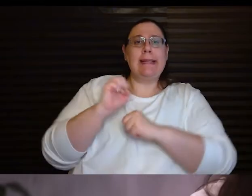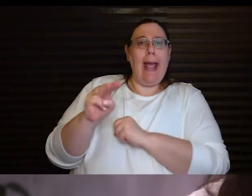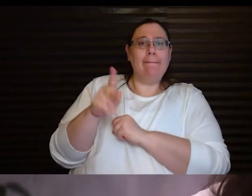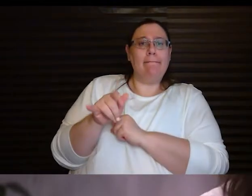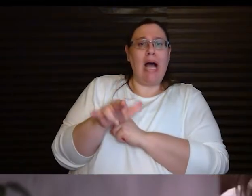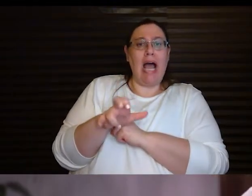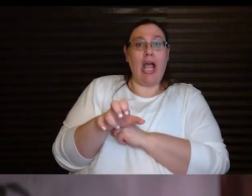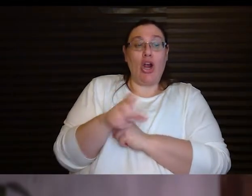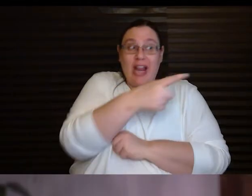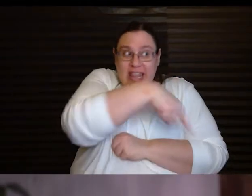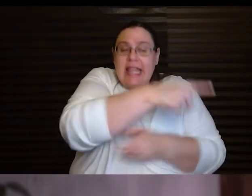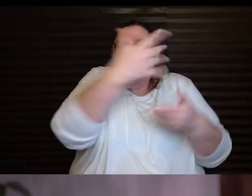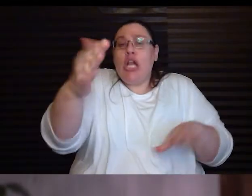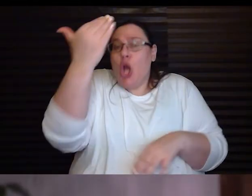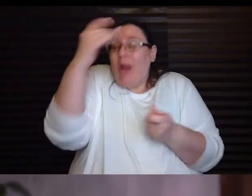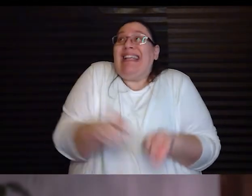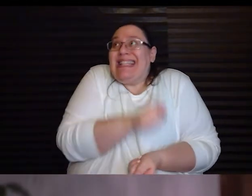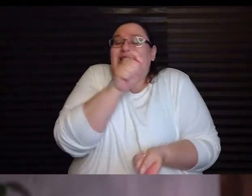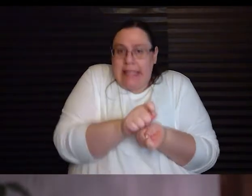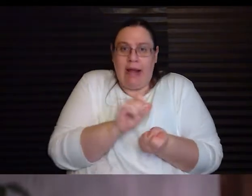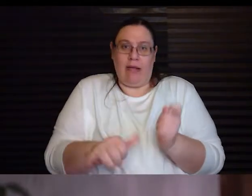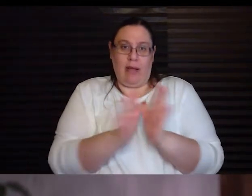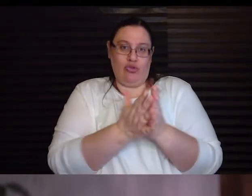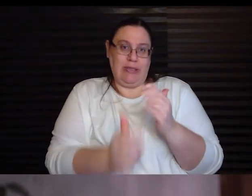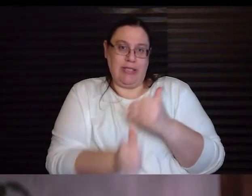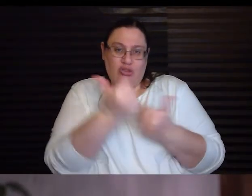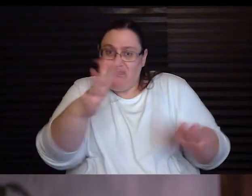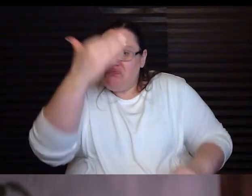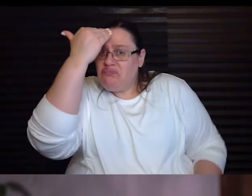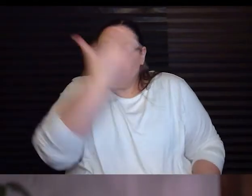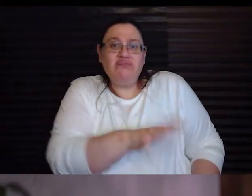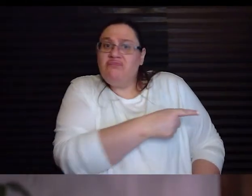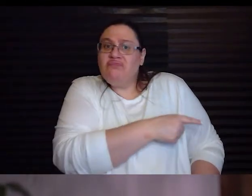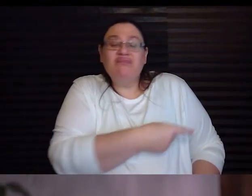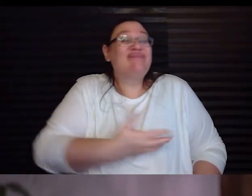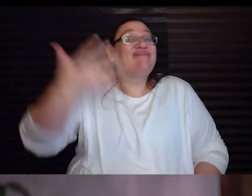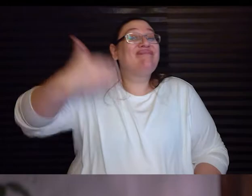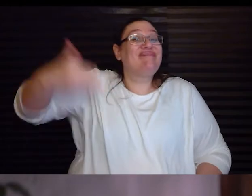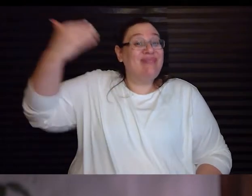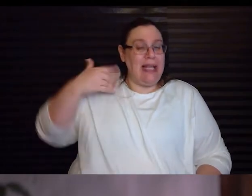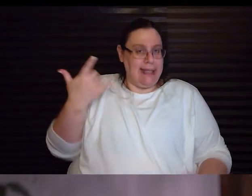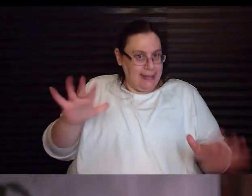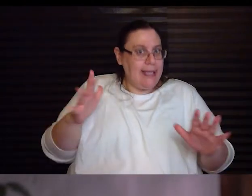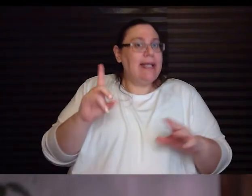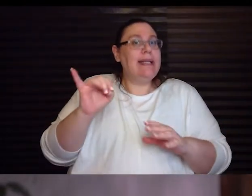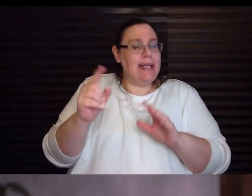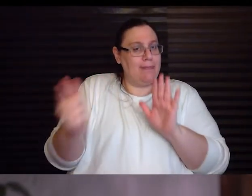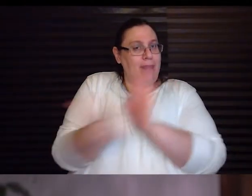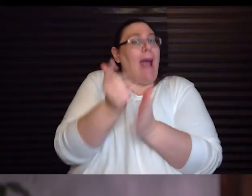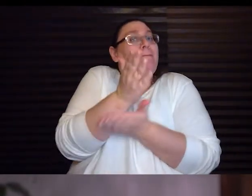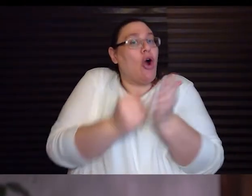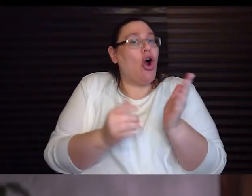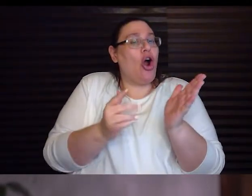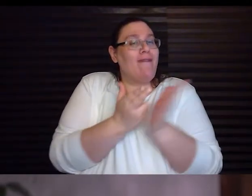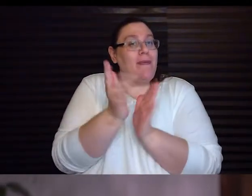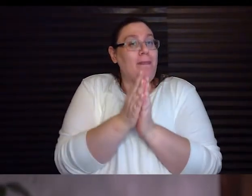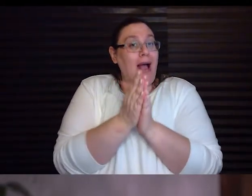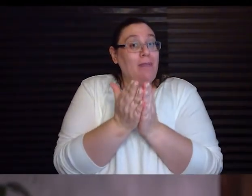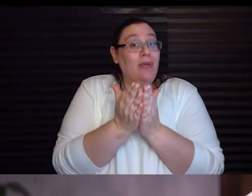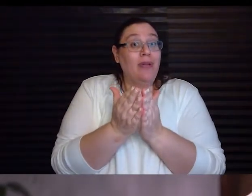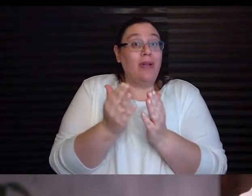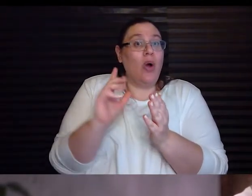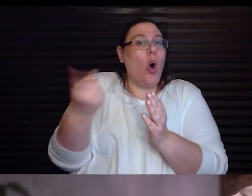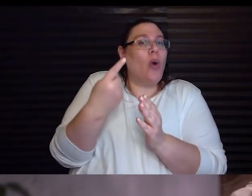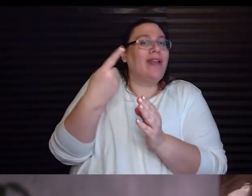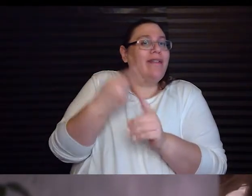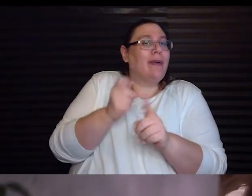empire, they know exactly how dangerous this book is. Generations ago, they did ban portions of the Bible, but only from